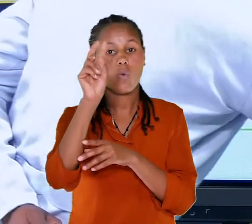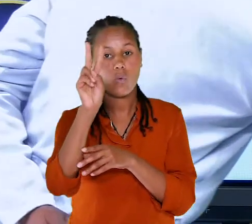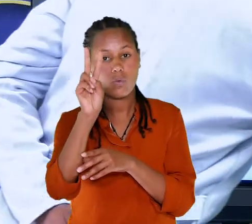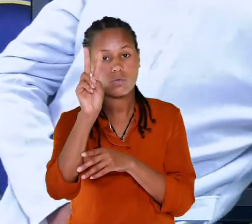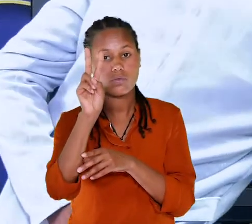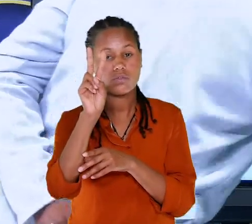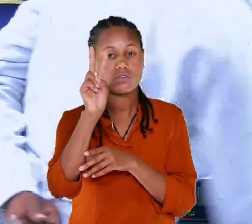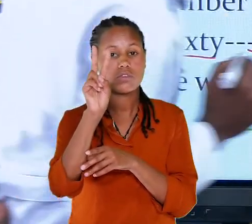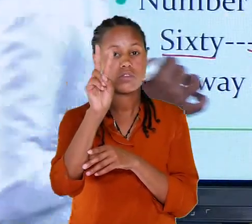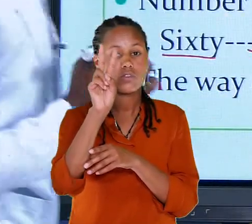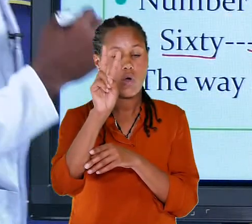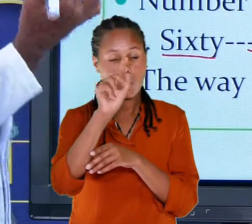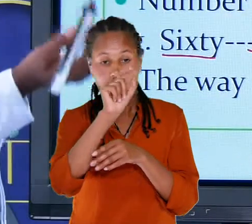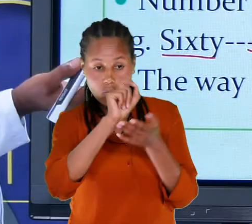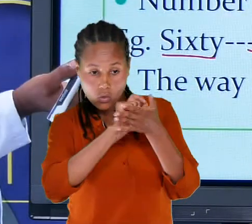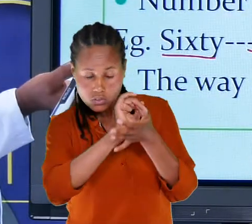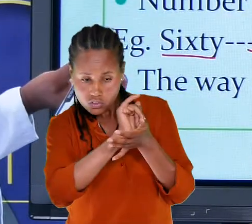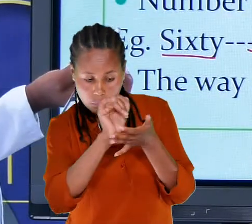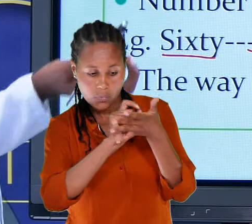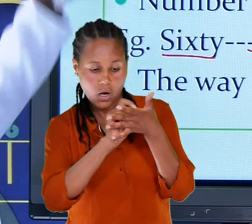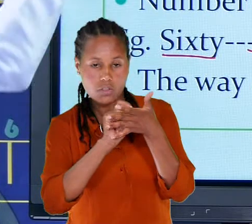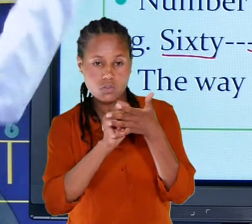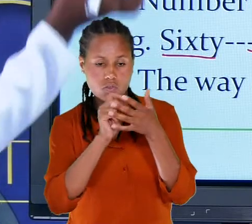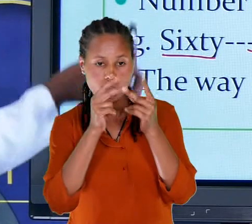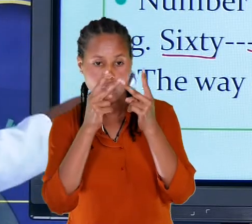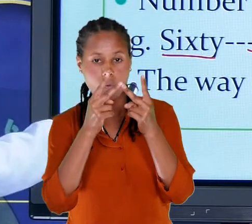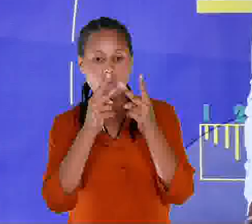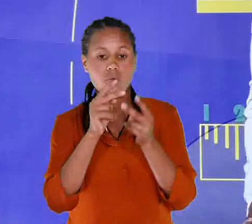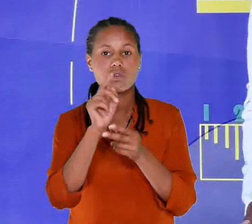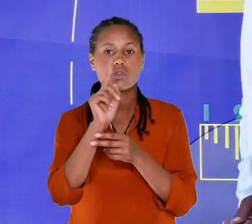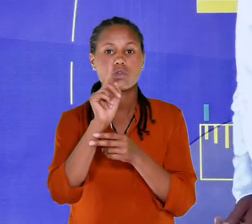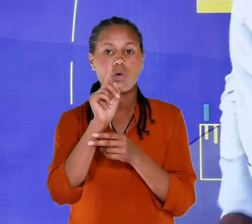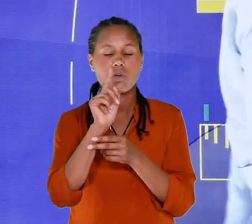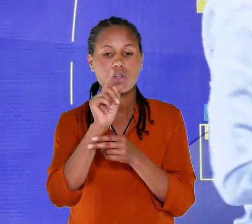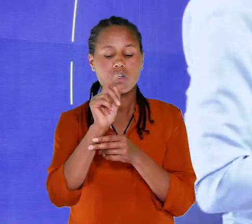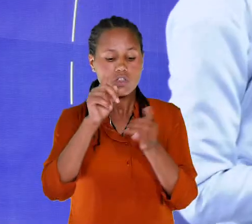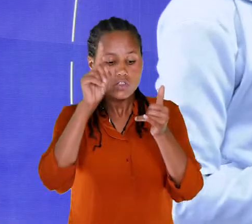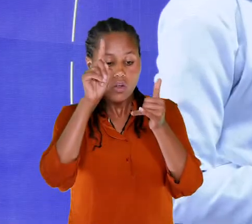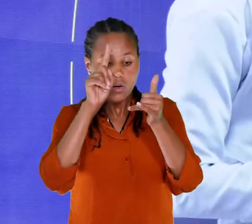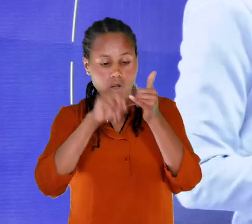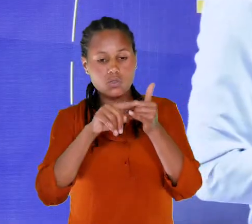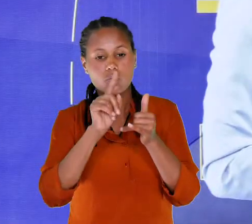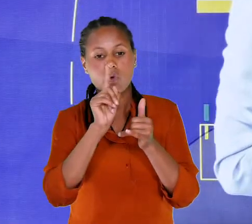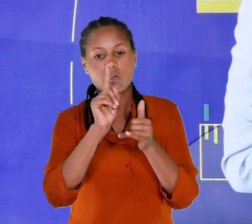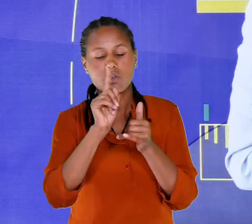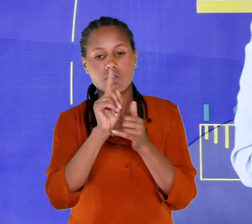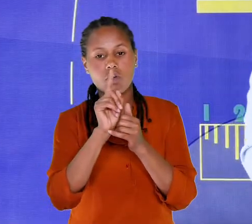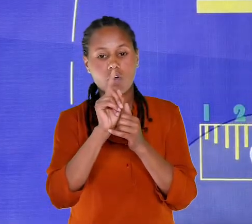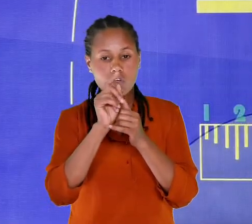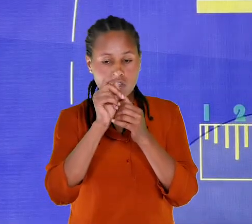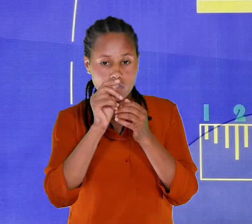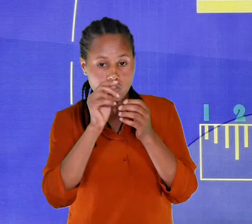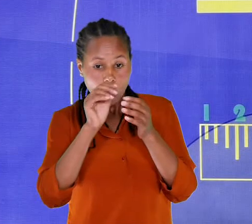62. You can write here 62, as it's given above. The last one is the way